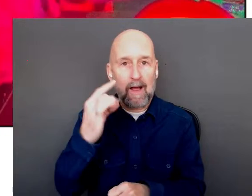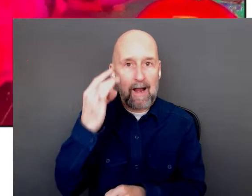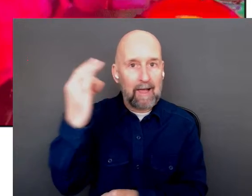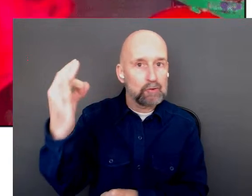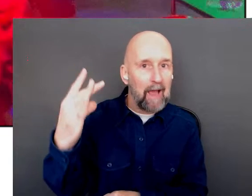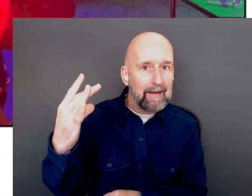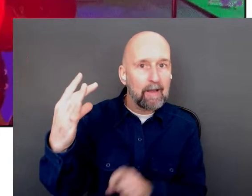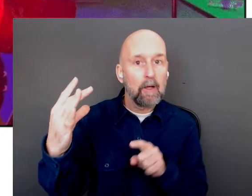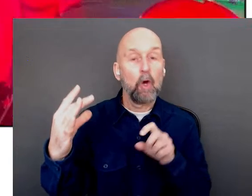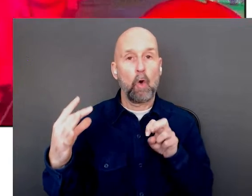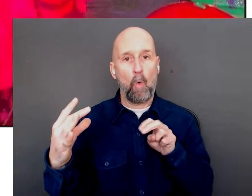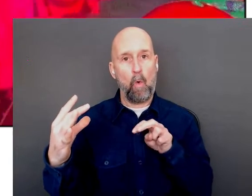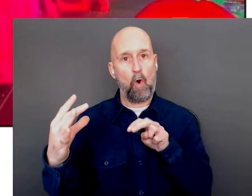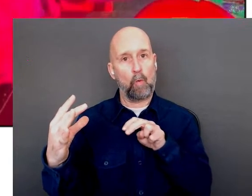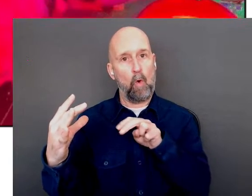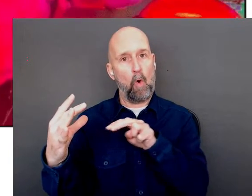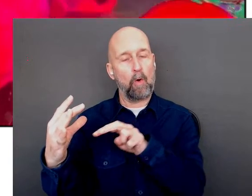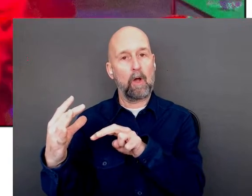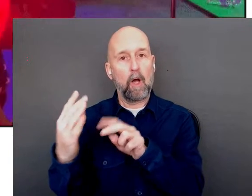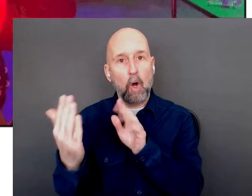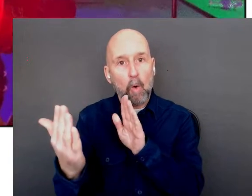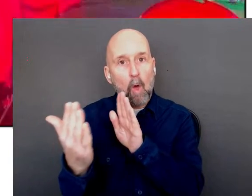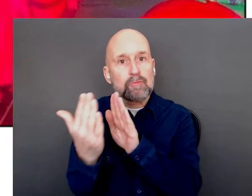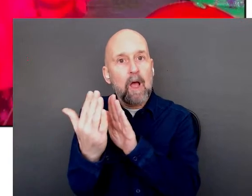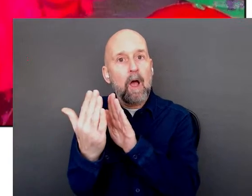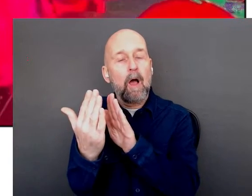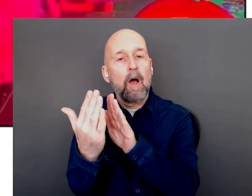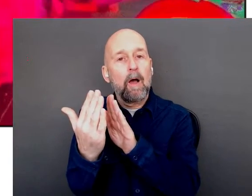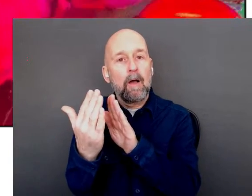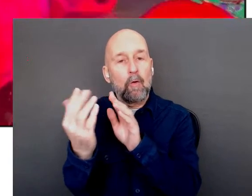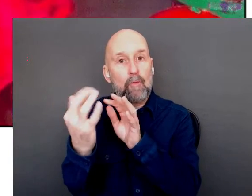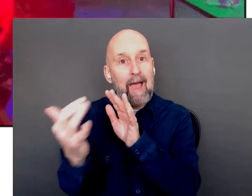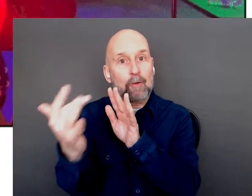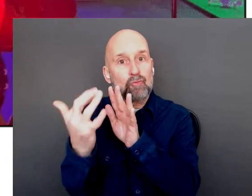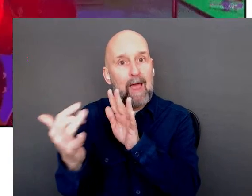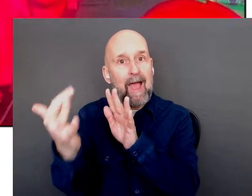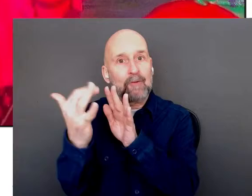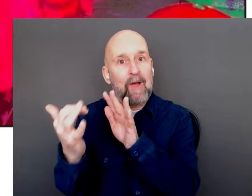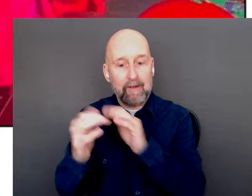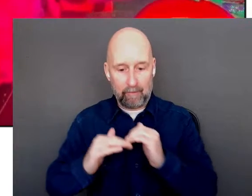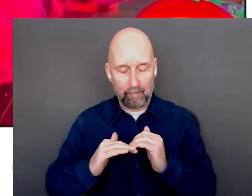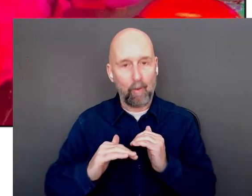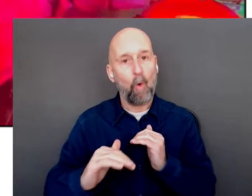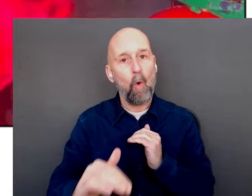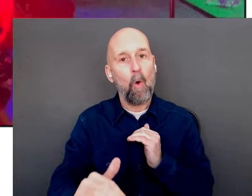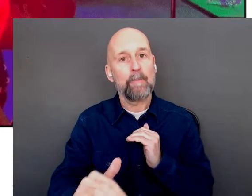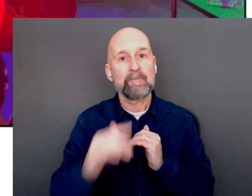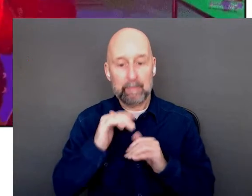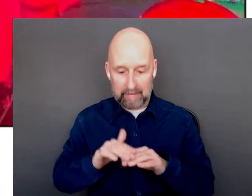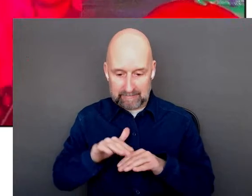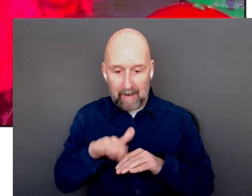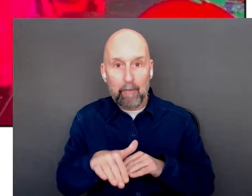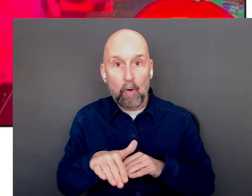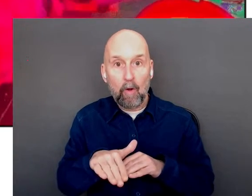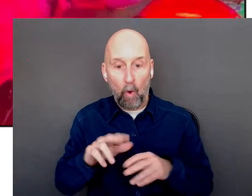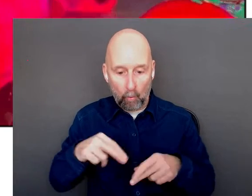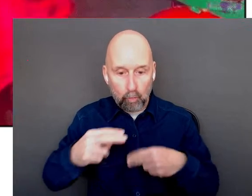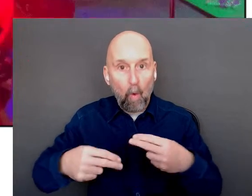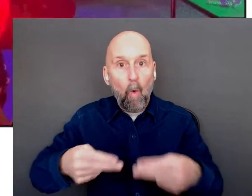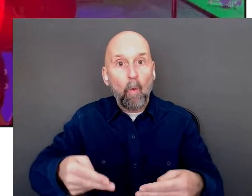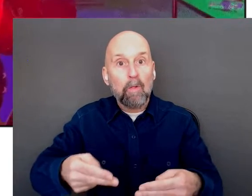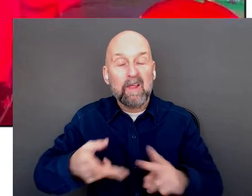walk like to get closer, it starts to react a bit more. If you see some stuff on the floor, you might want to step on it or roll on it if you don't care,